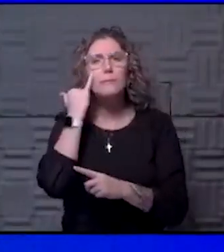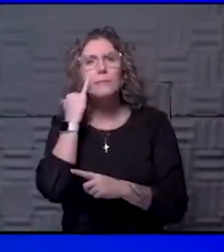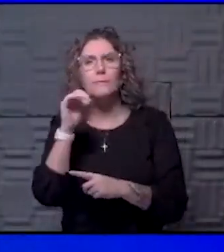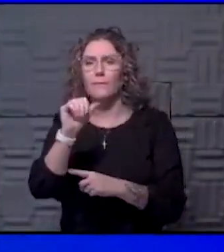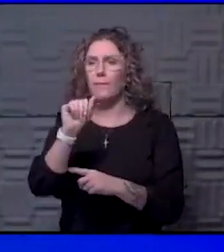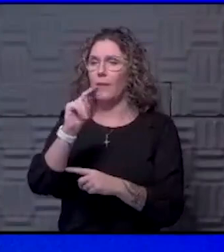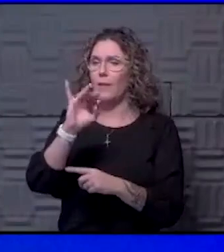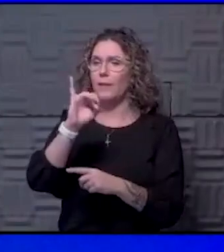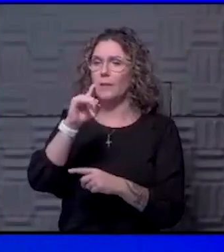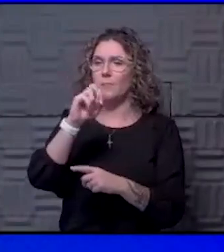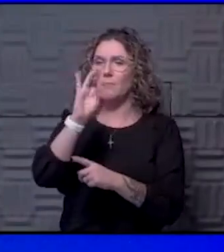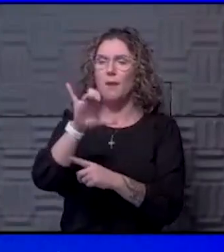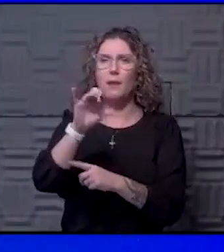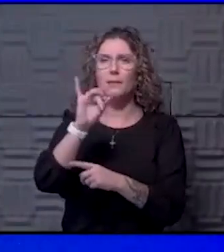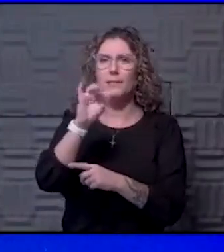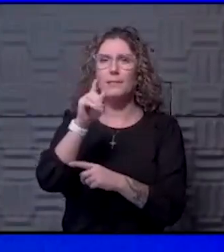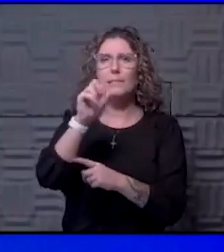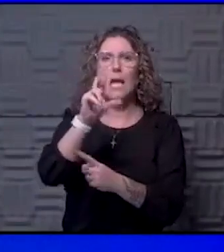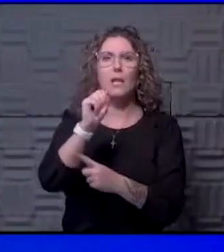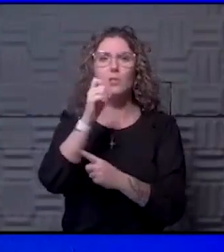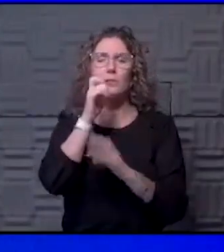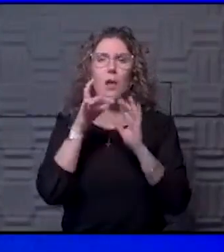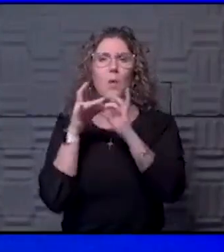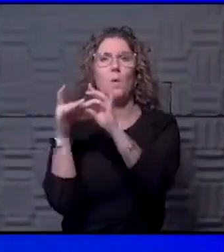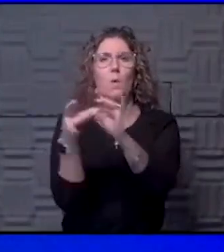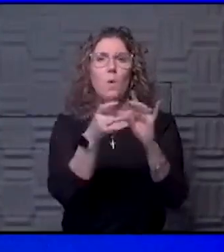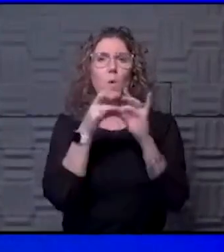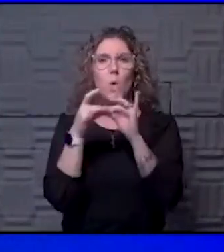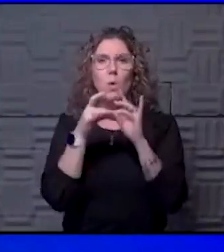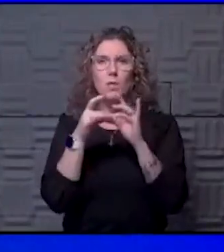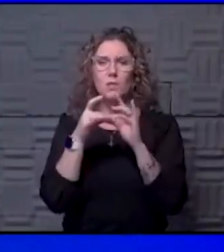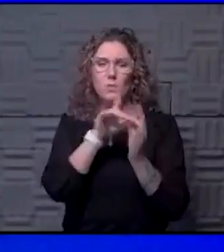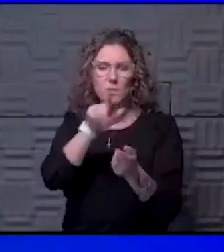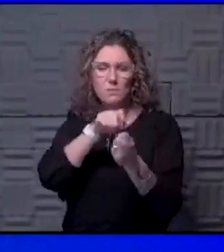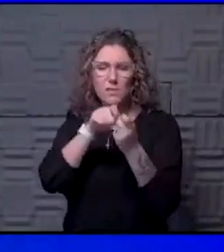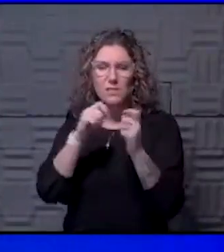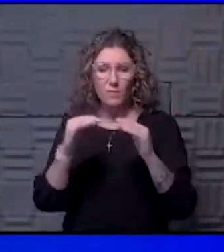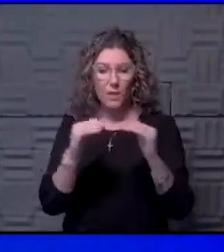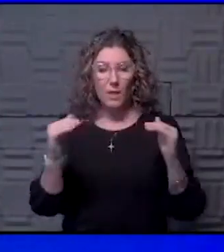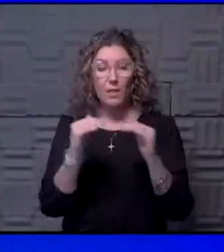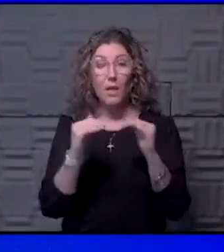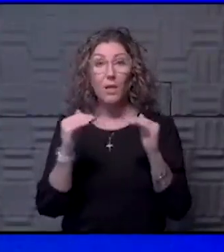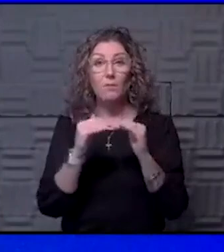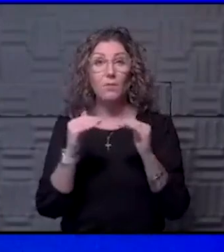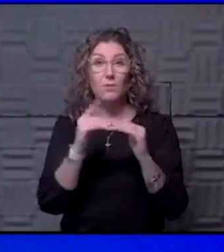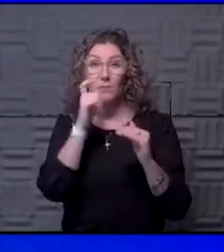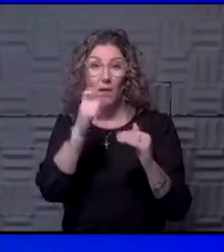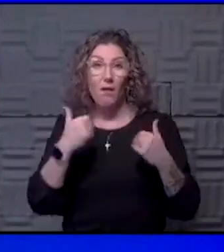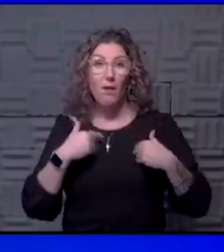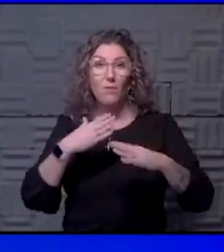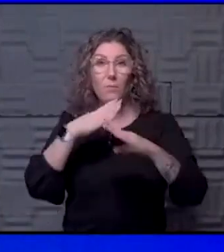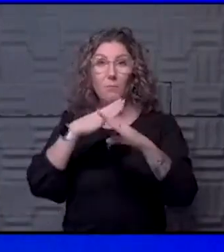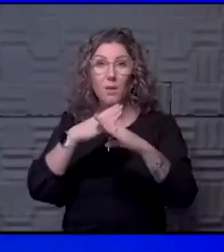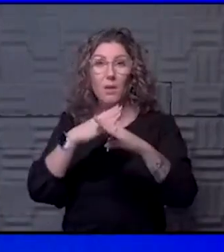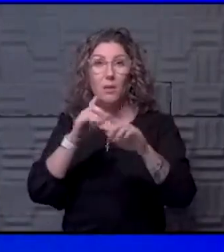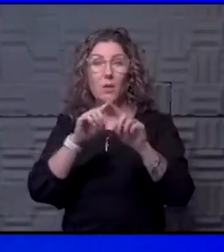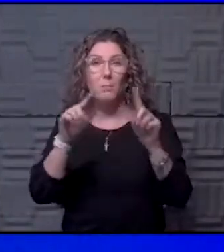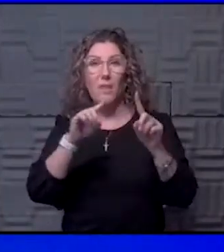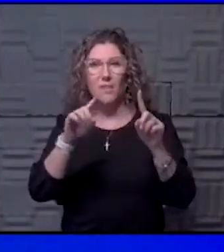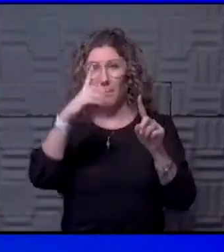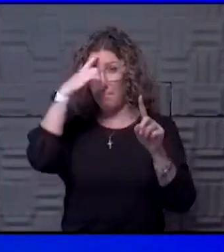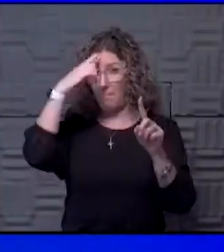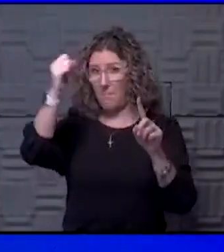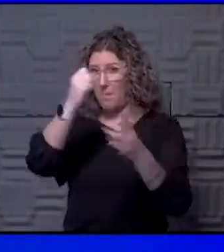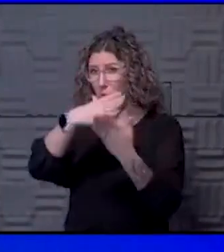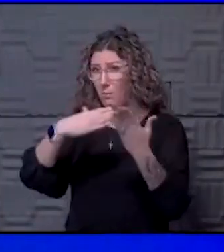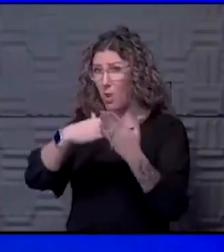titers, that doesn't necessarily correlate if it gets down to a certain level that you don't have immunity. We have to remember the memory part of our immune system. And